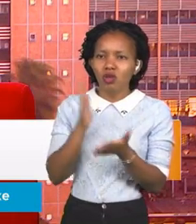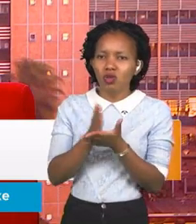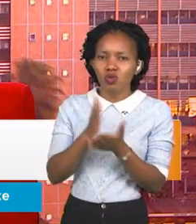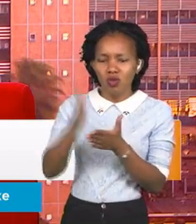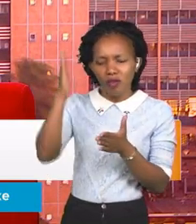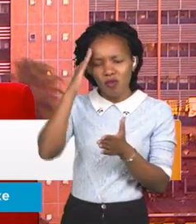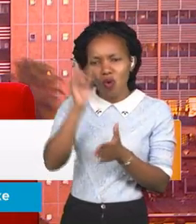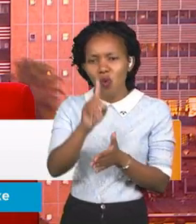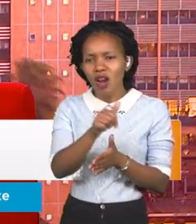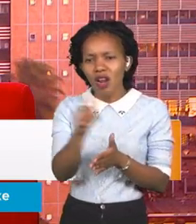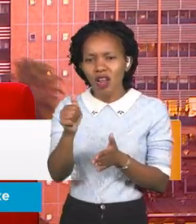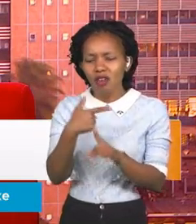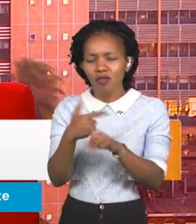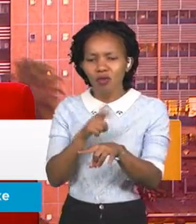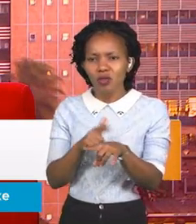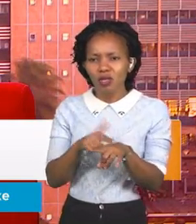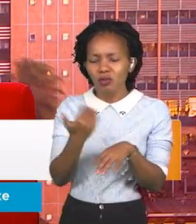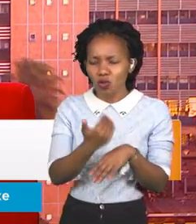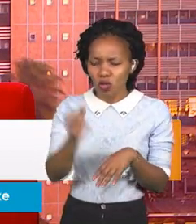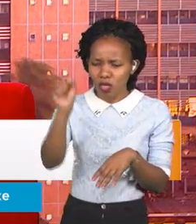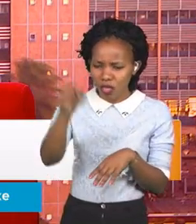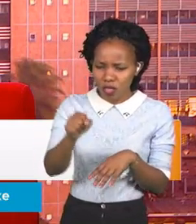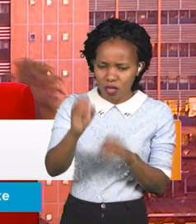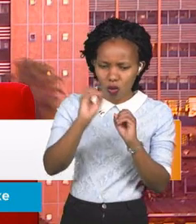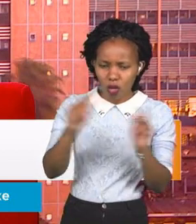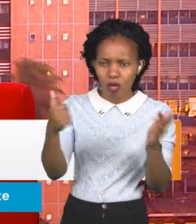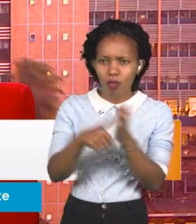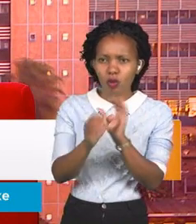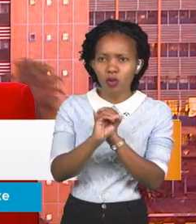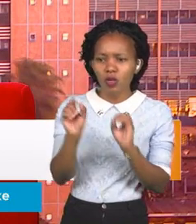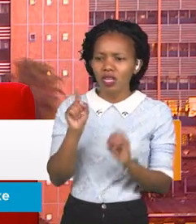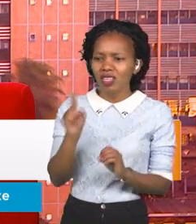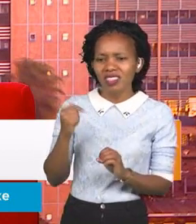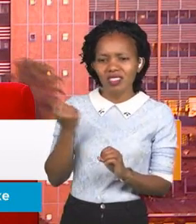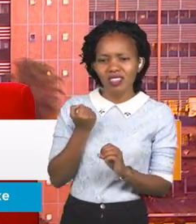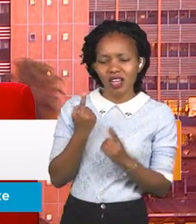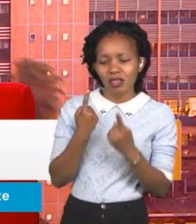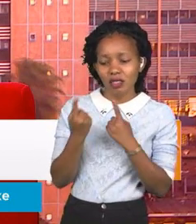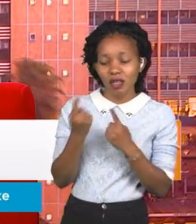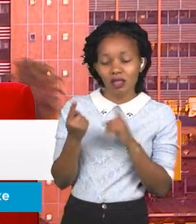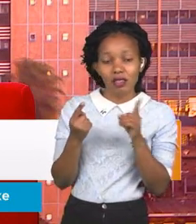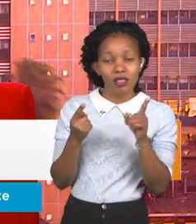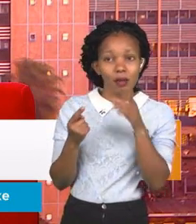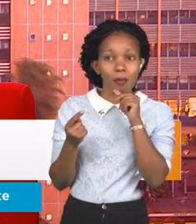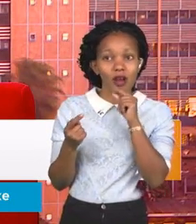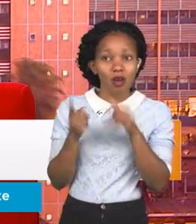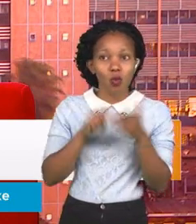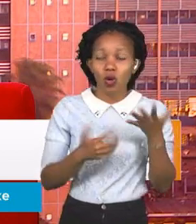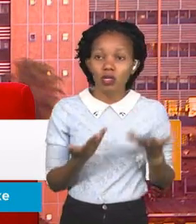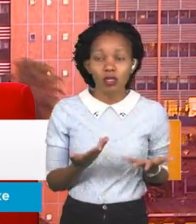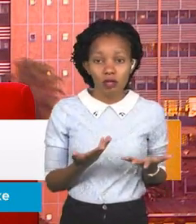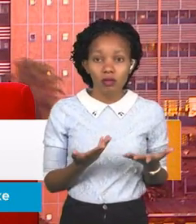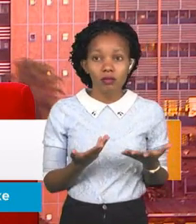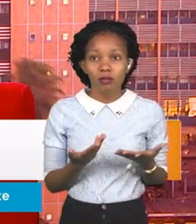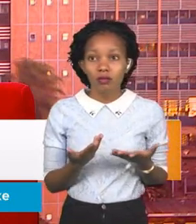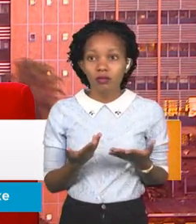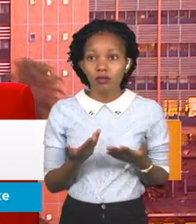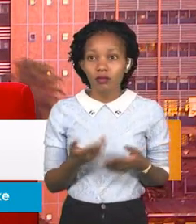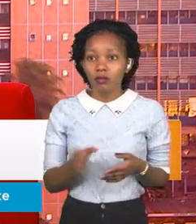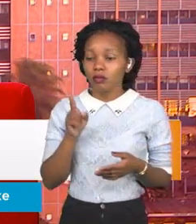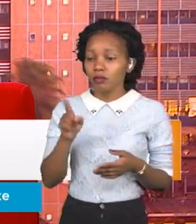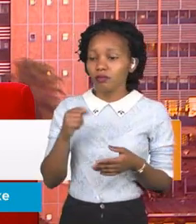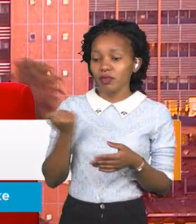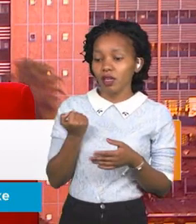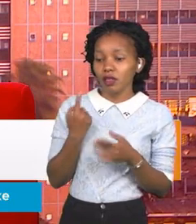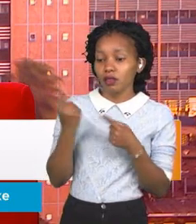known each other since they were children. Okay, what did Ivy tell him? I'm not trying to justify what Naftali did, but what did Ivy